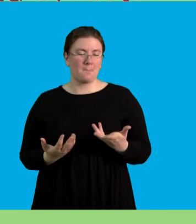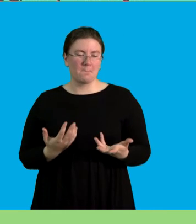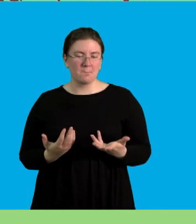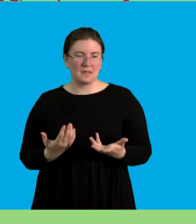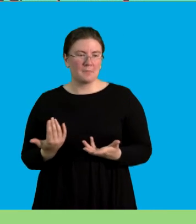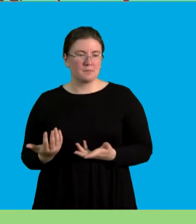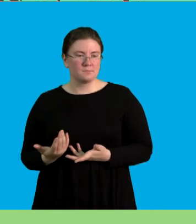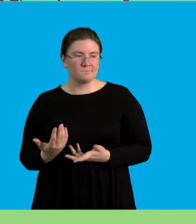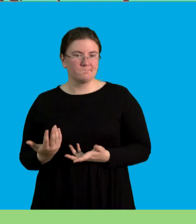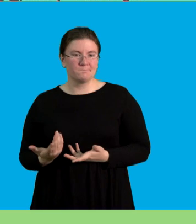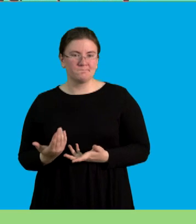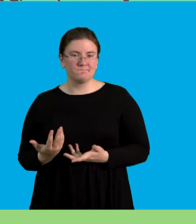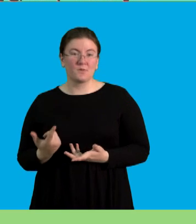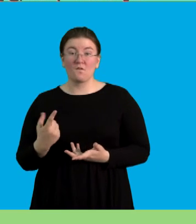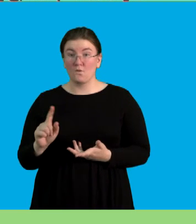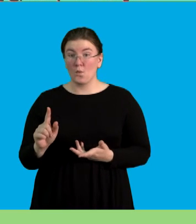a possible